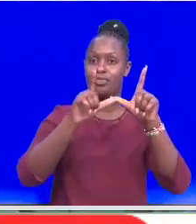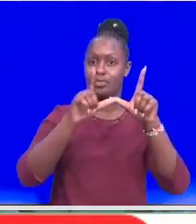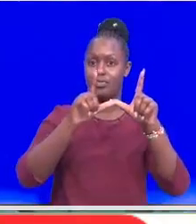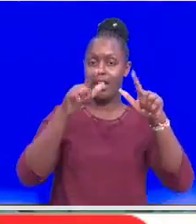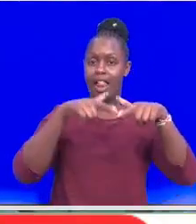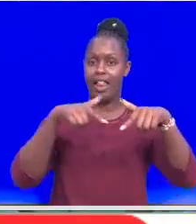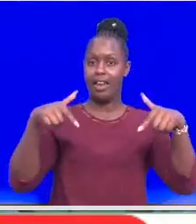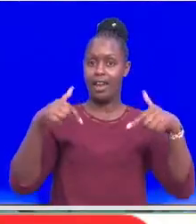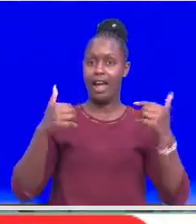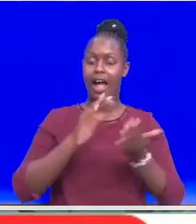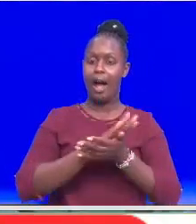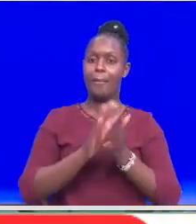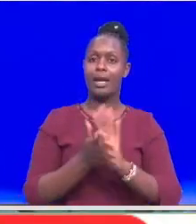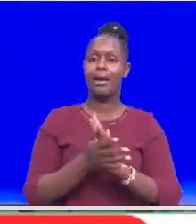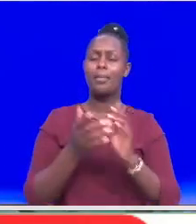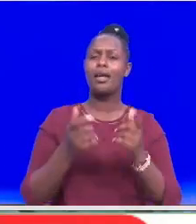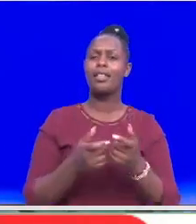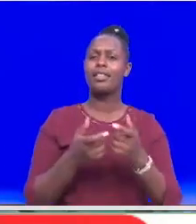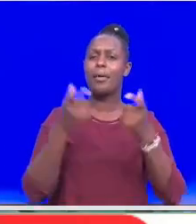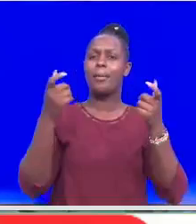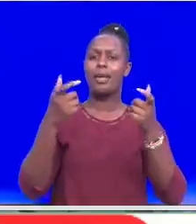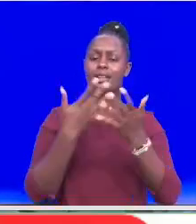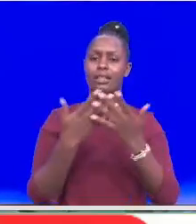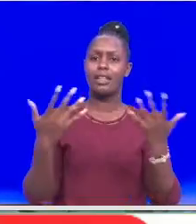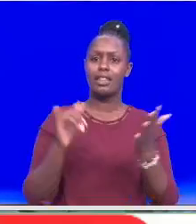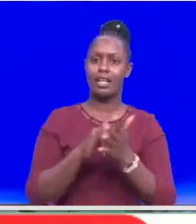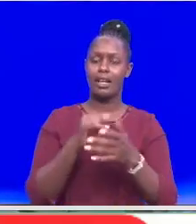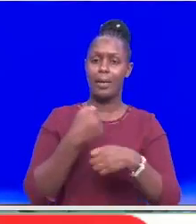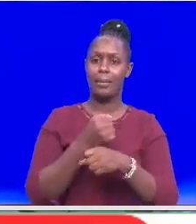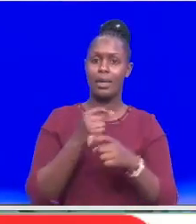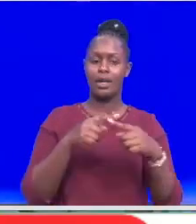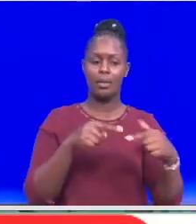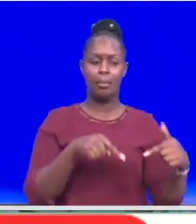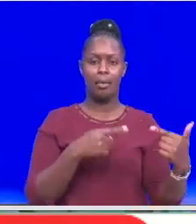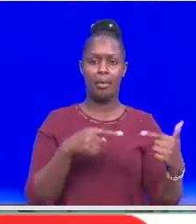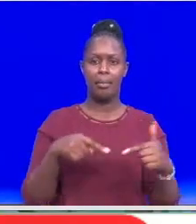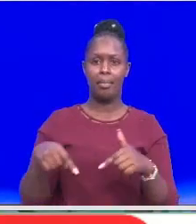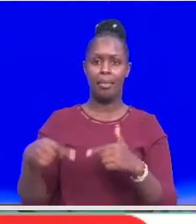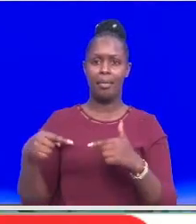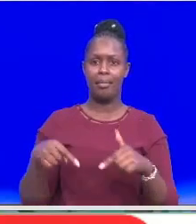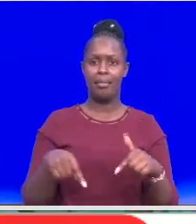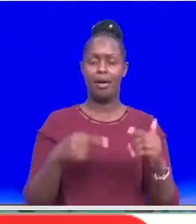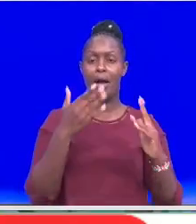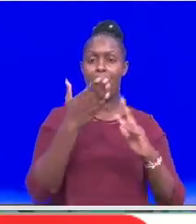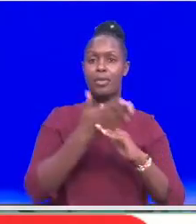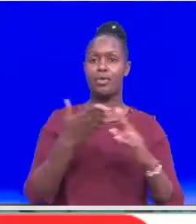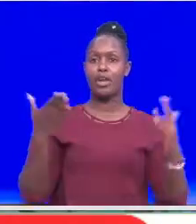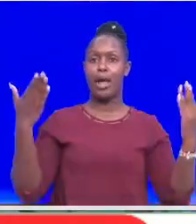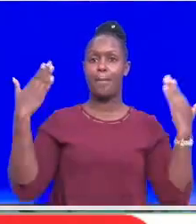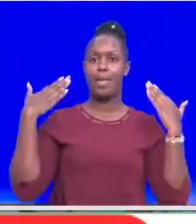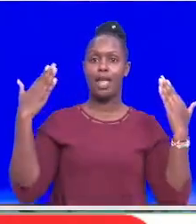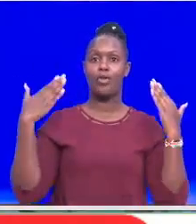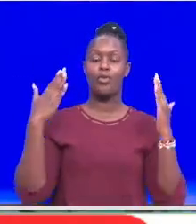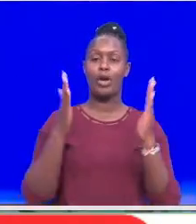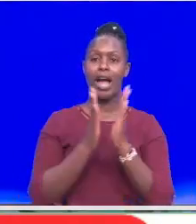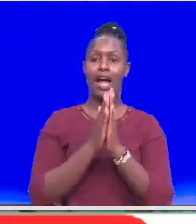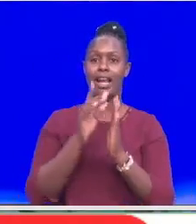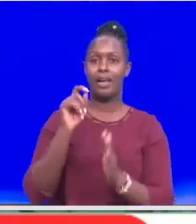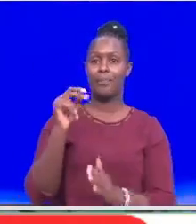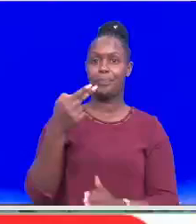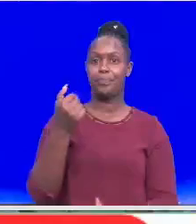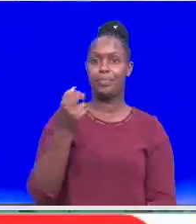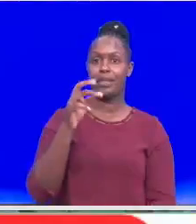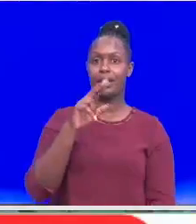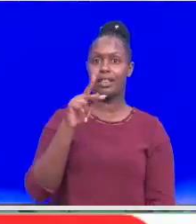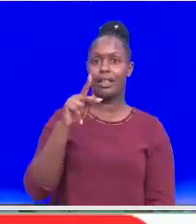main factors fueling the perennial boundary dispute along the borders of Tharaka Nithi and Meru counties. This is according to Cabinet Secretary